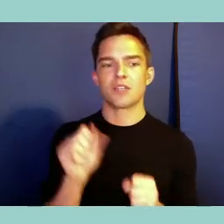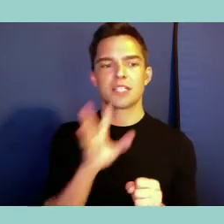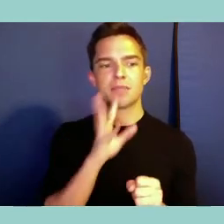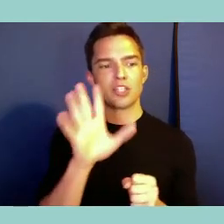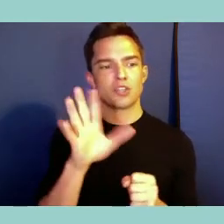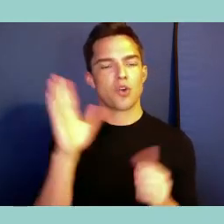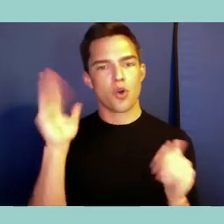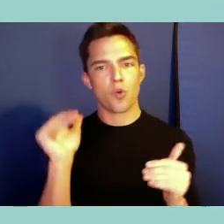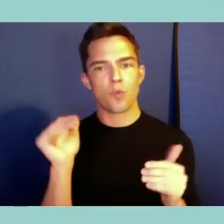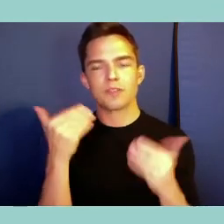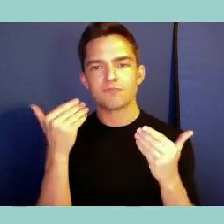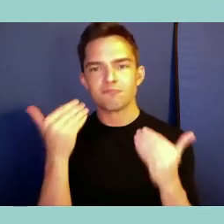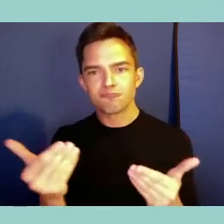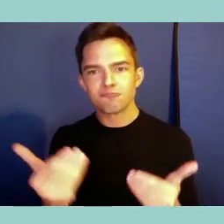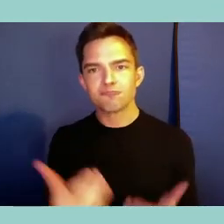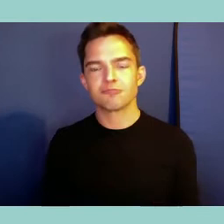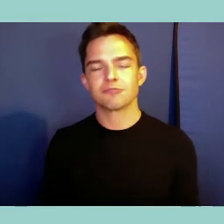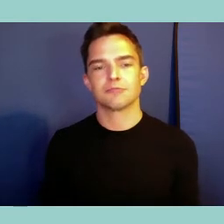your hope.